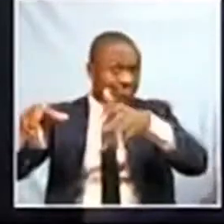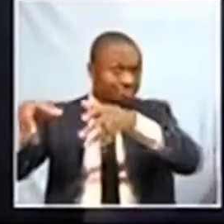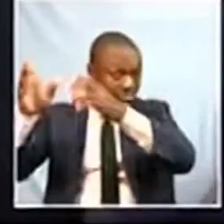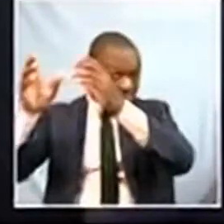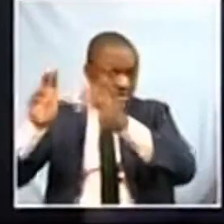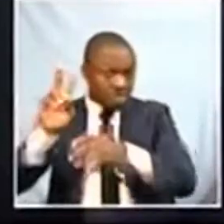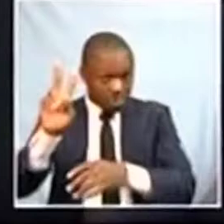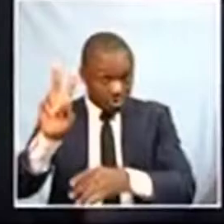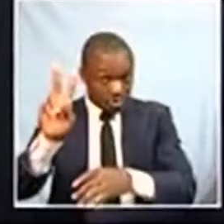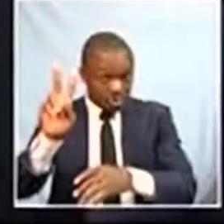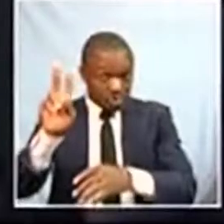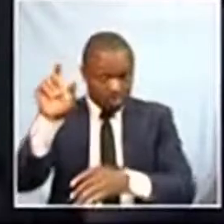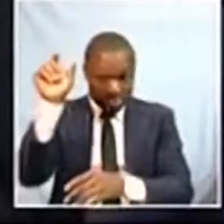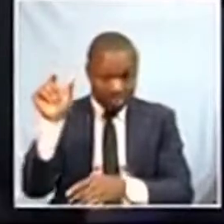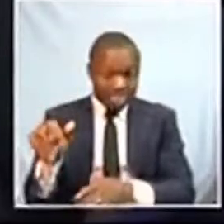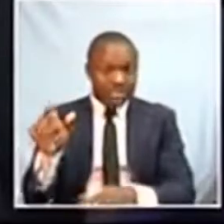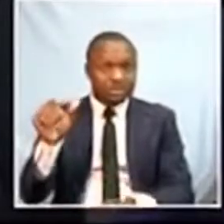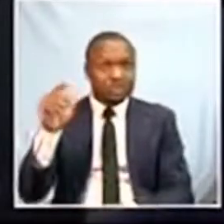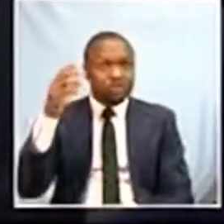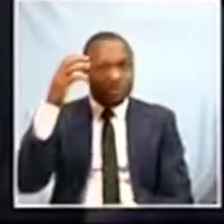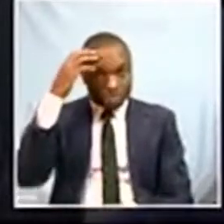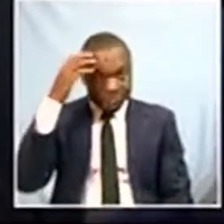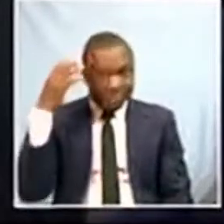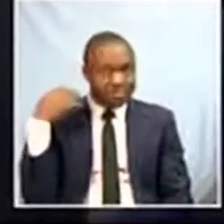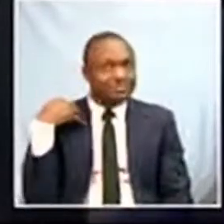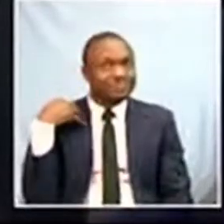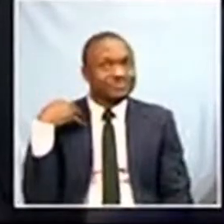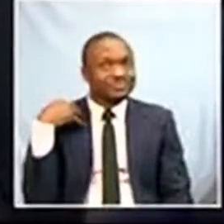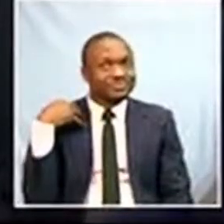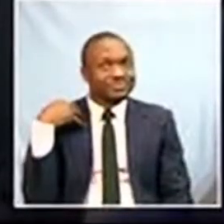2 pillars to each office.